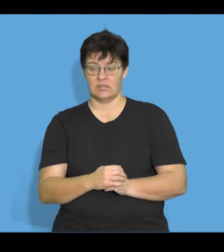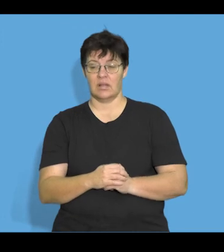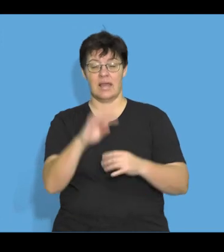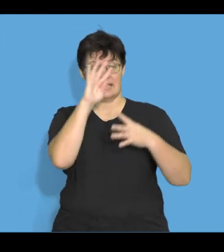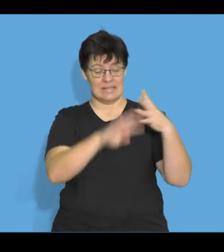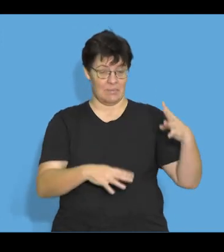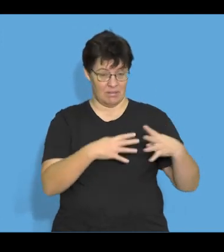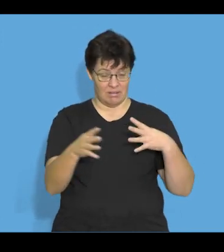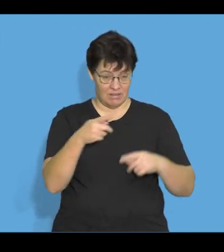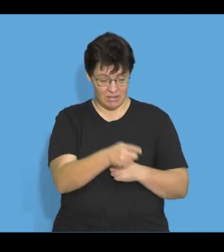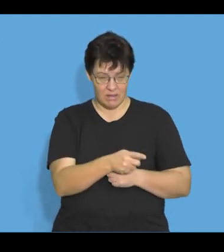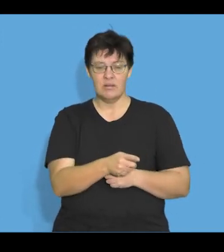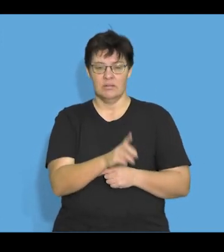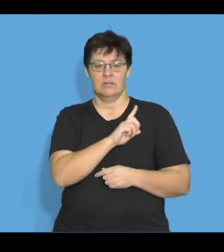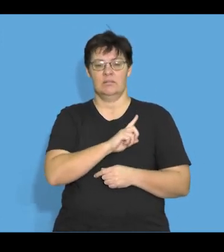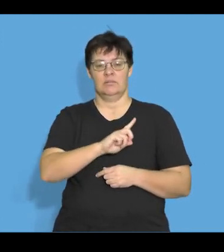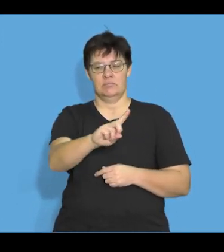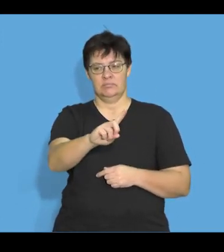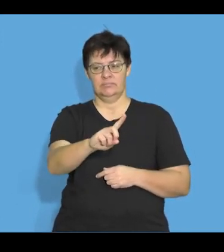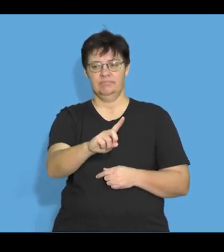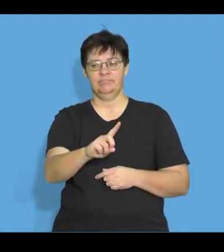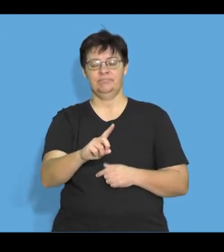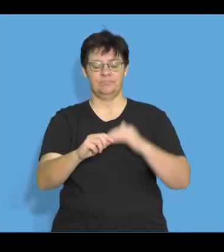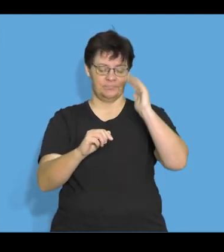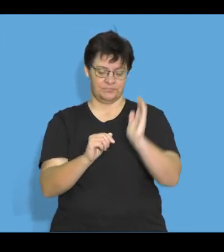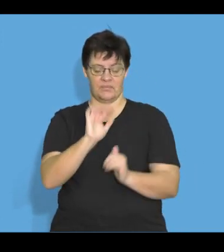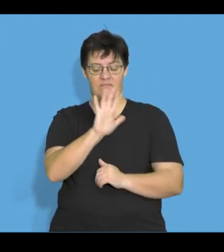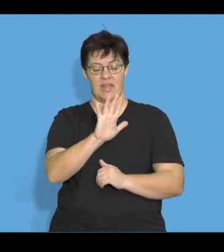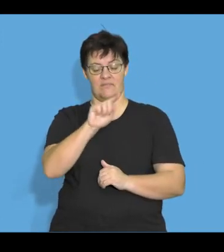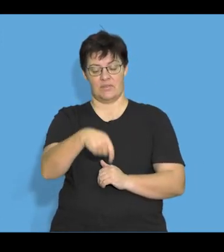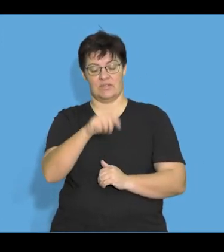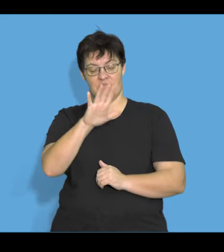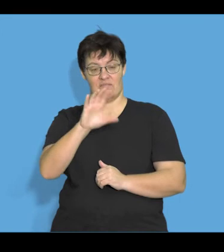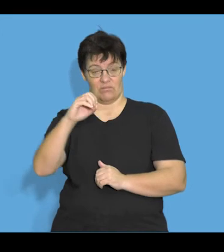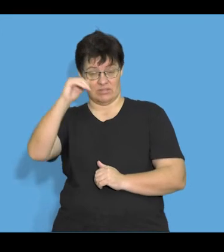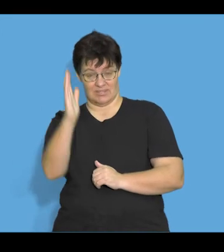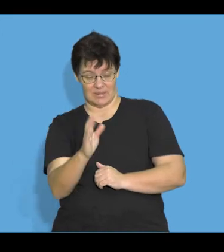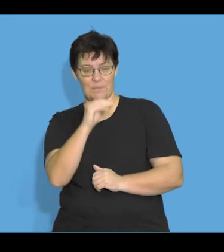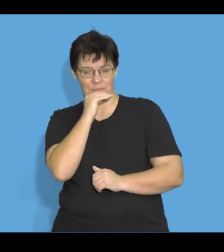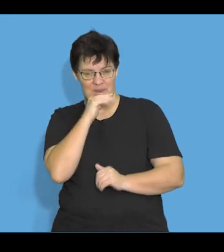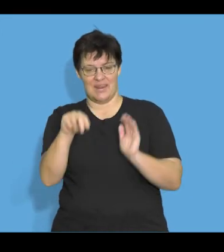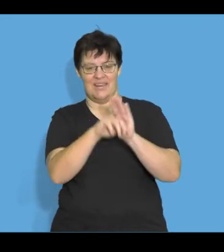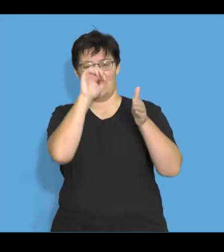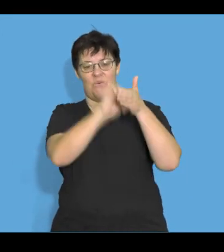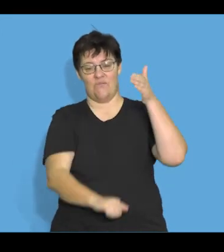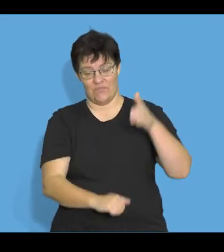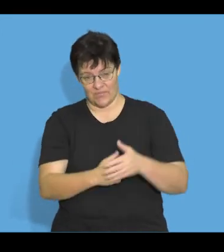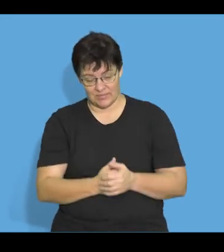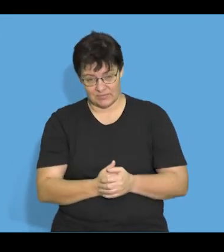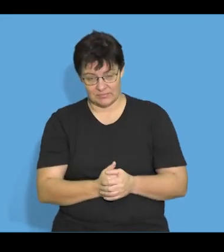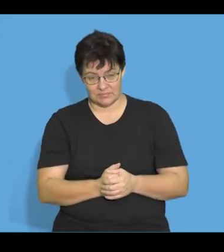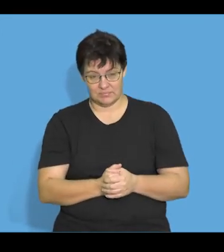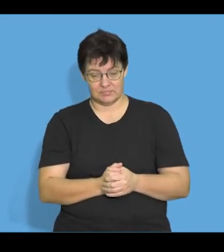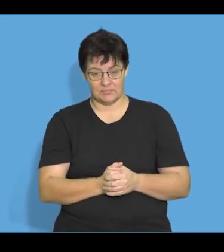again, donations specified in brackets. Can you see? It's in a bracket, indicating that I